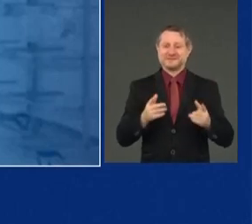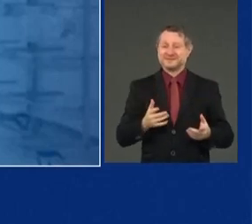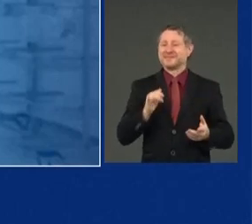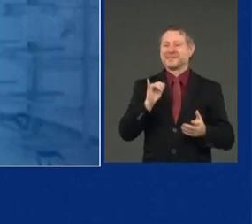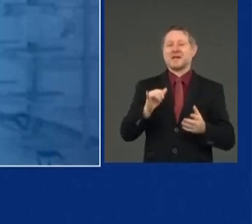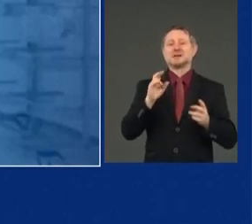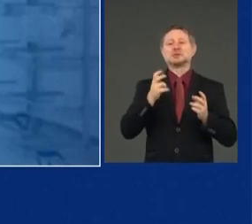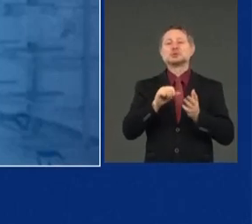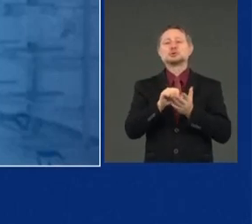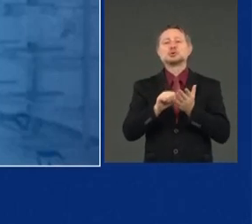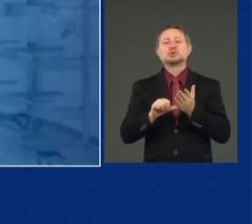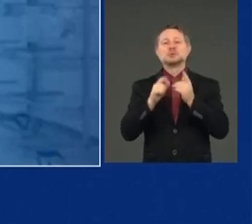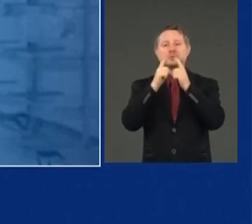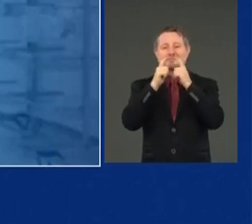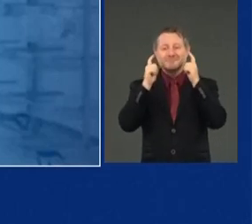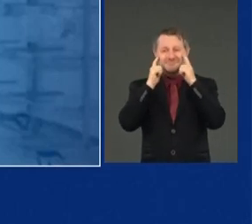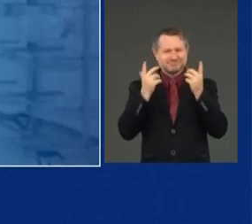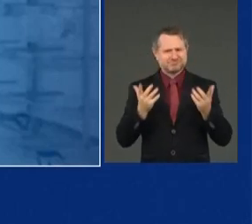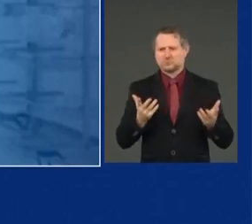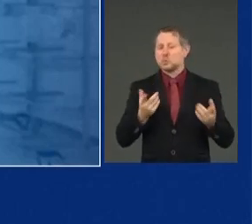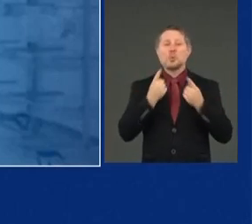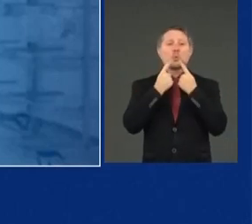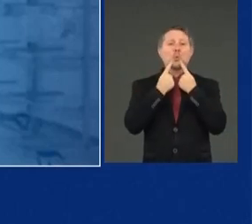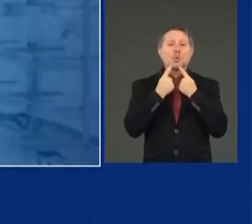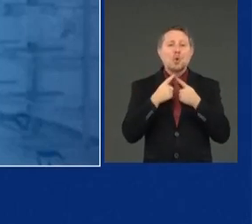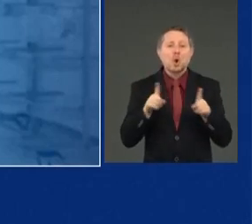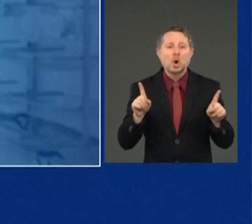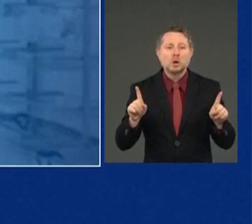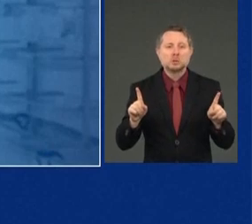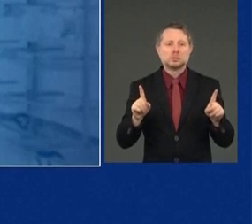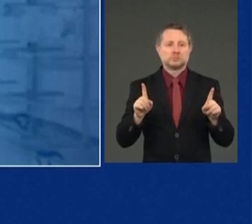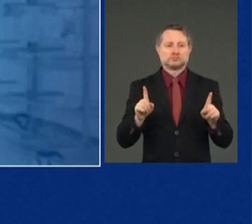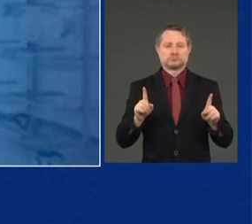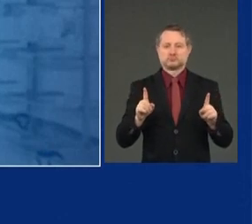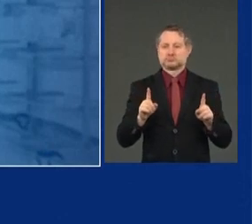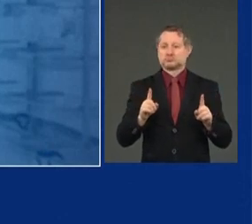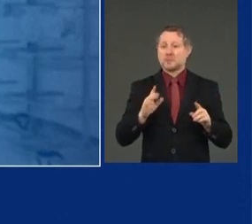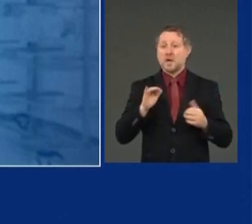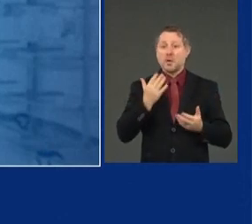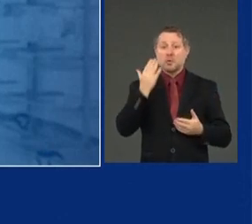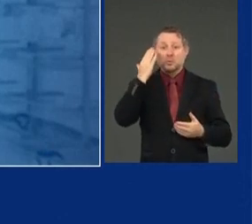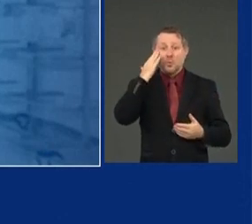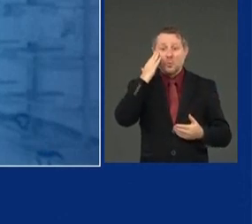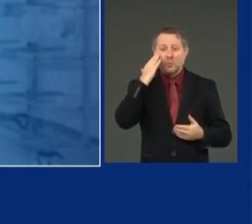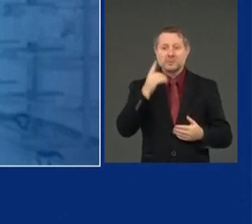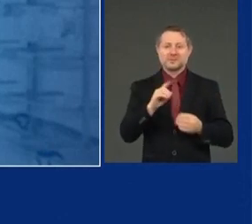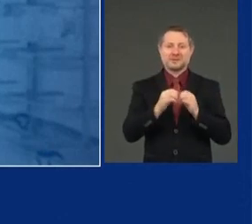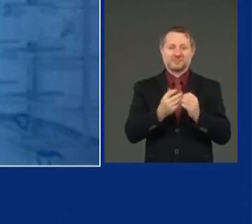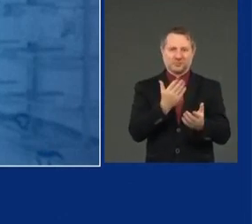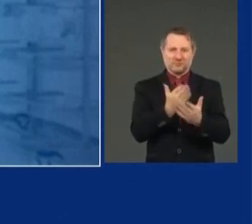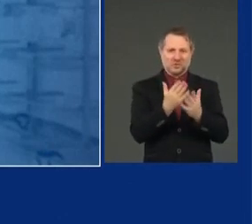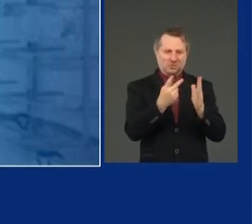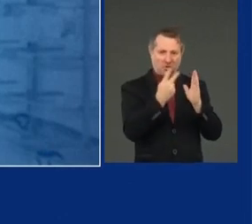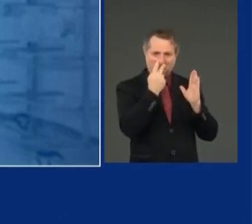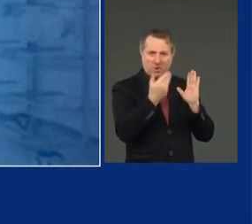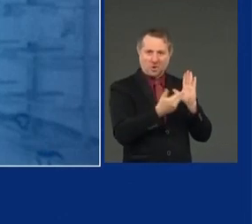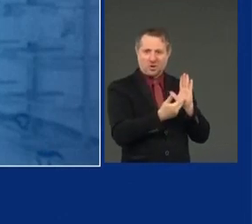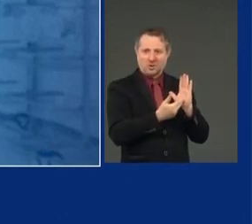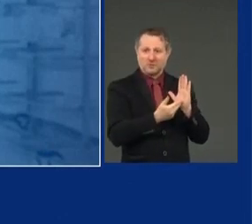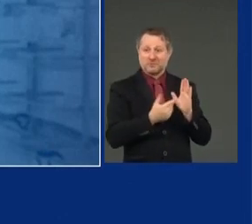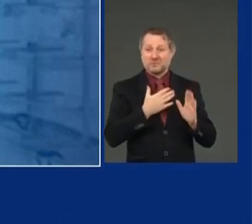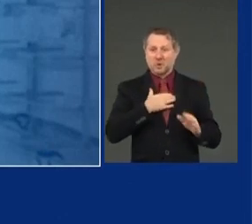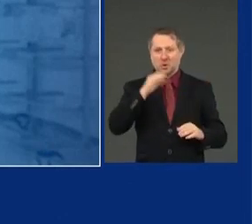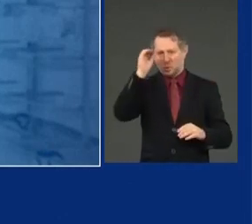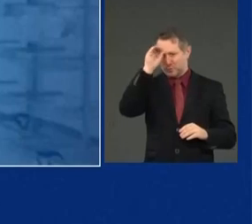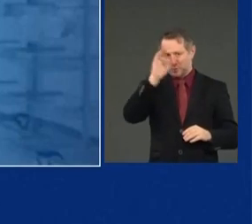masks work. And it's in the data. It's not that I'm saying it. It's in the data.